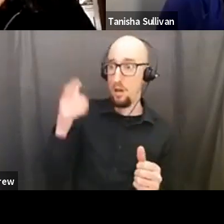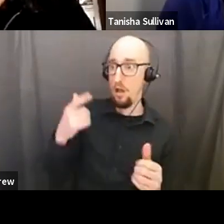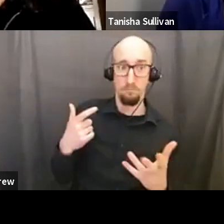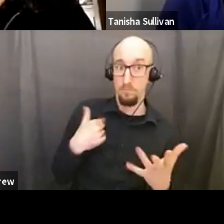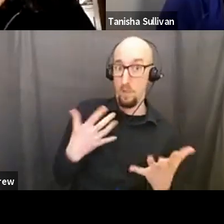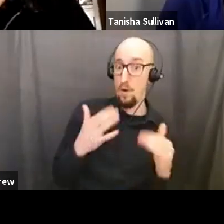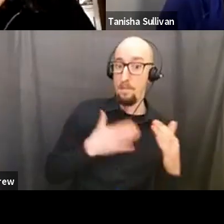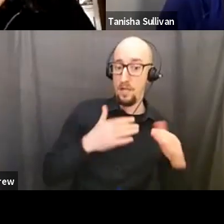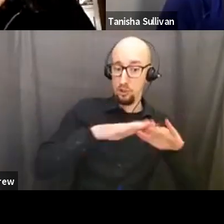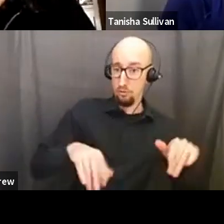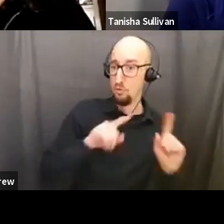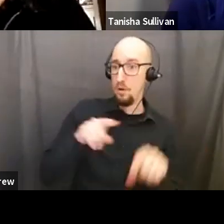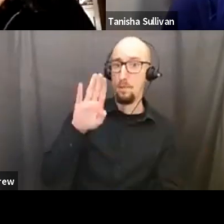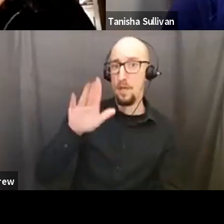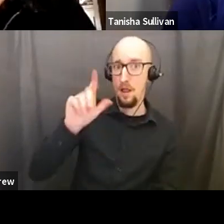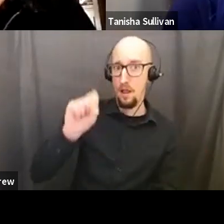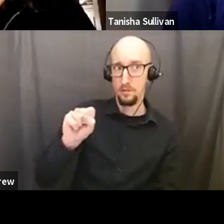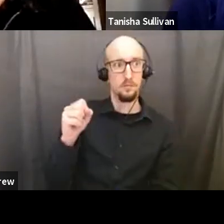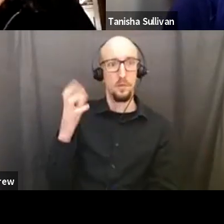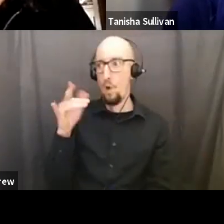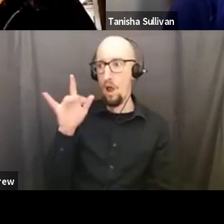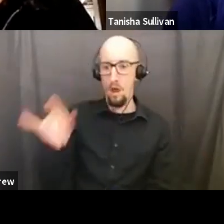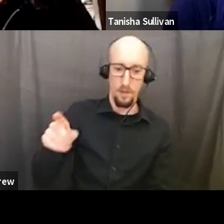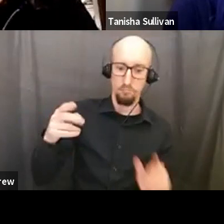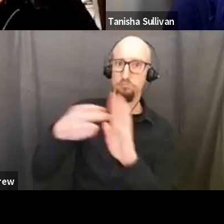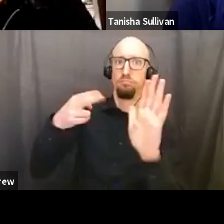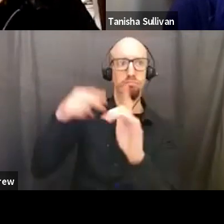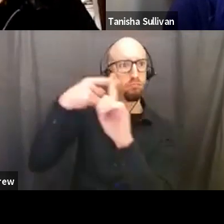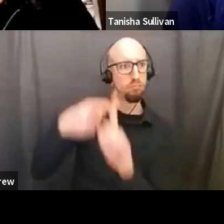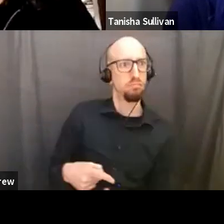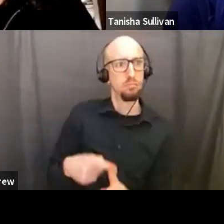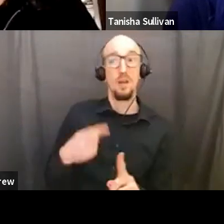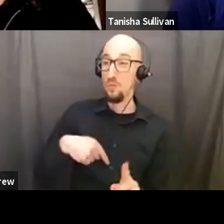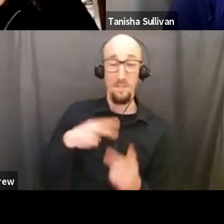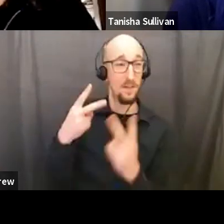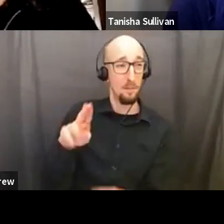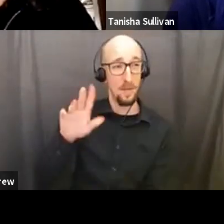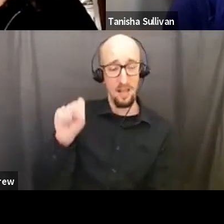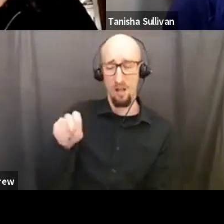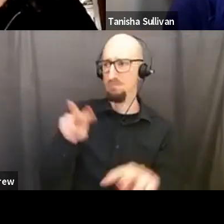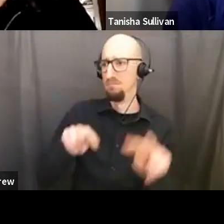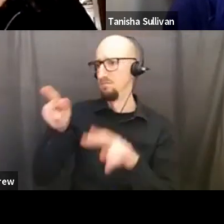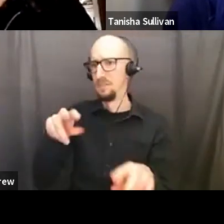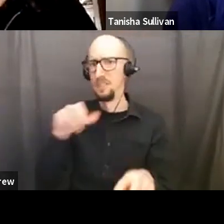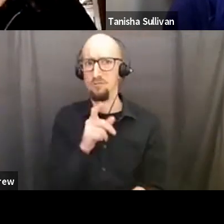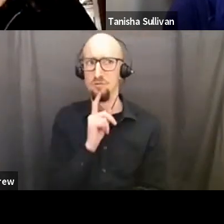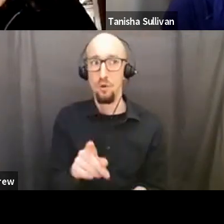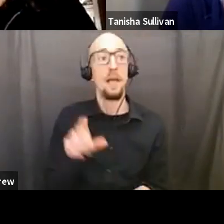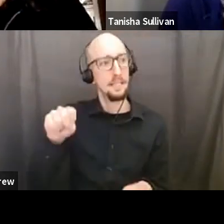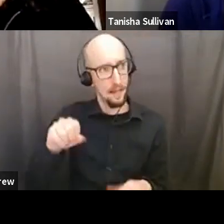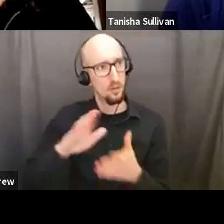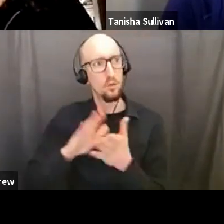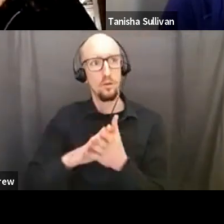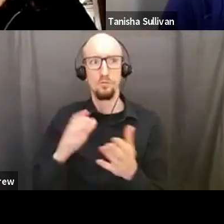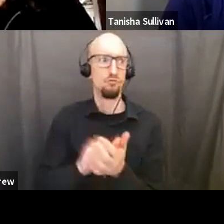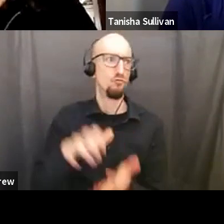as, quote, the best BPS had to offer. After visiting BLS, however, we weren't so sure. Yes, the school has an embarrassment of